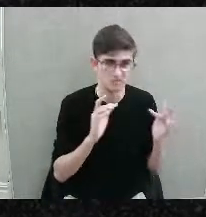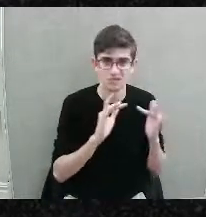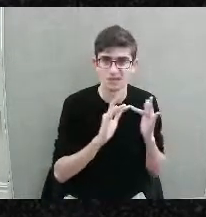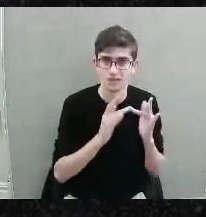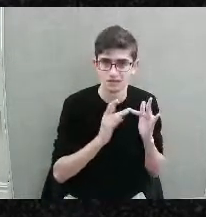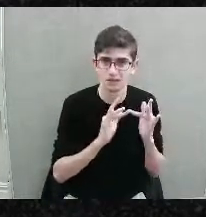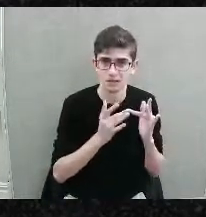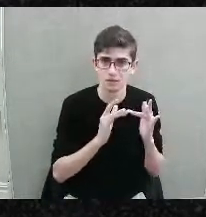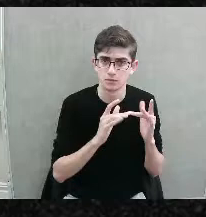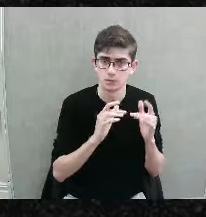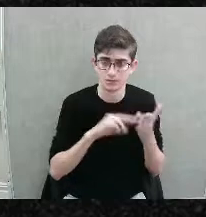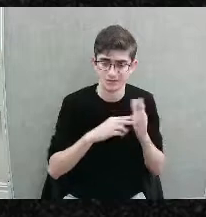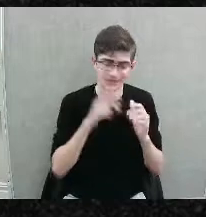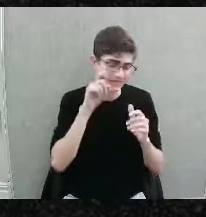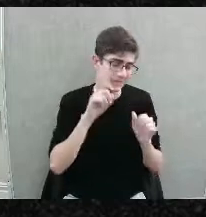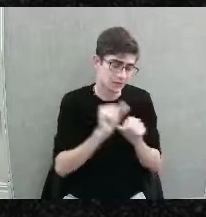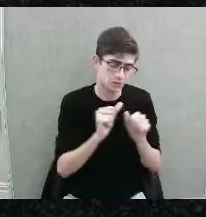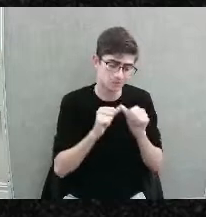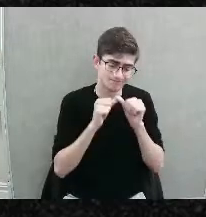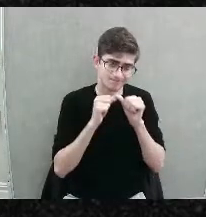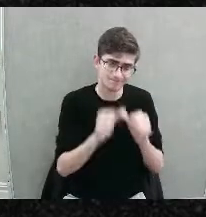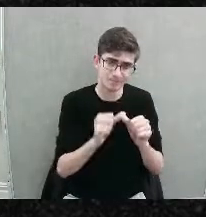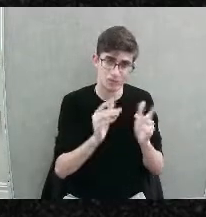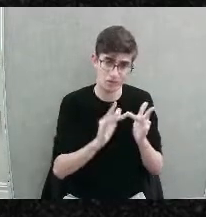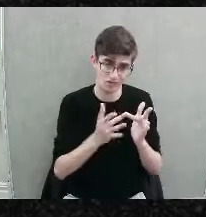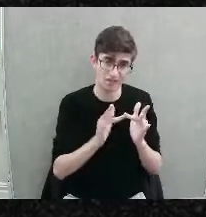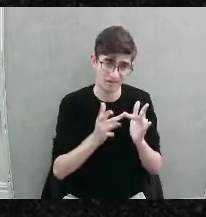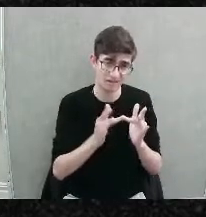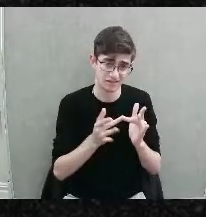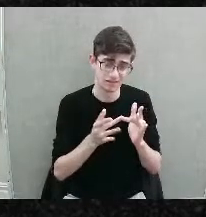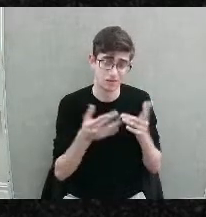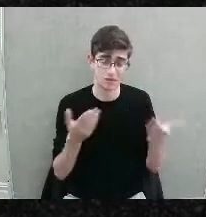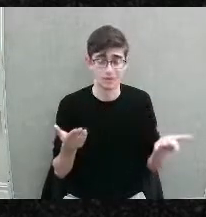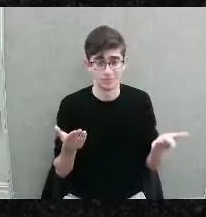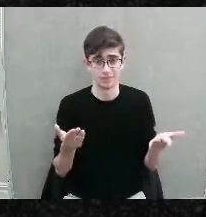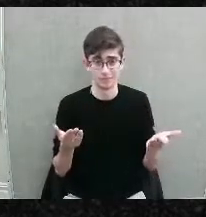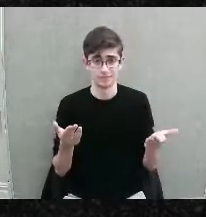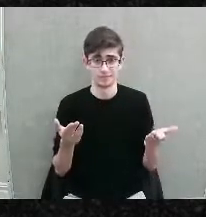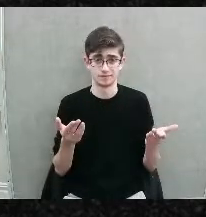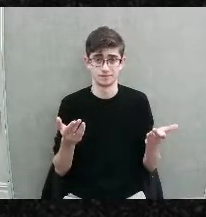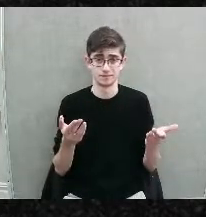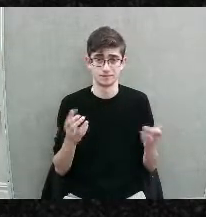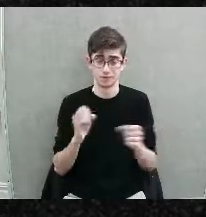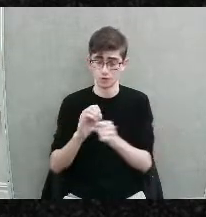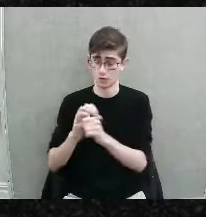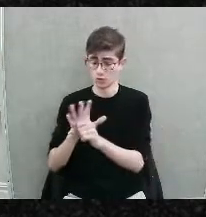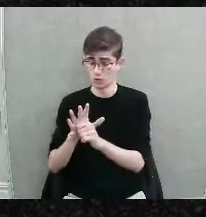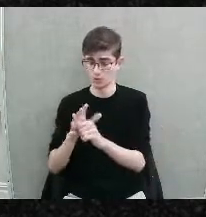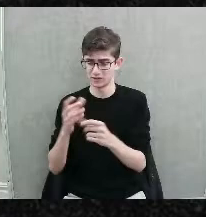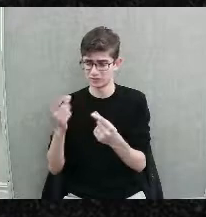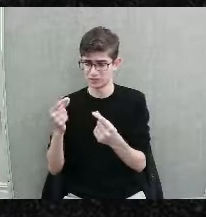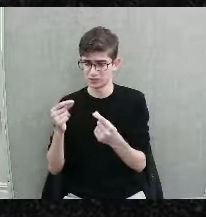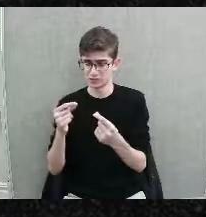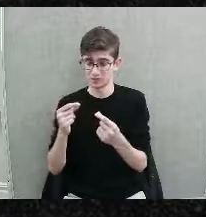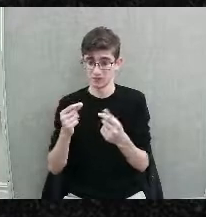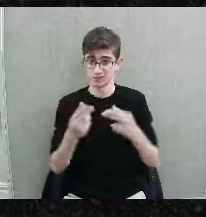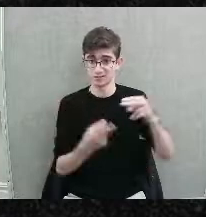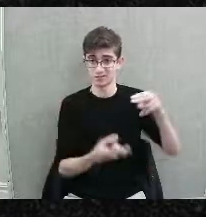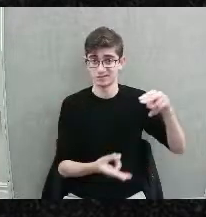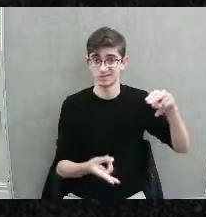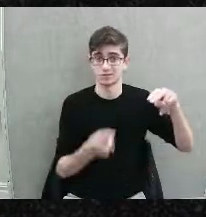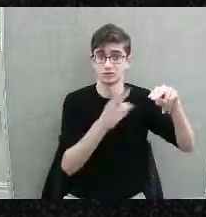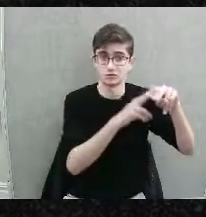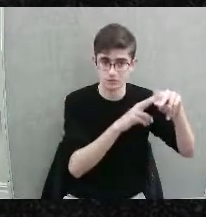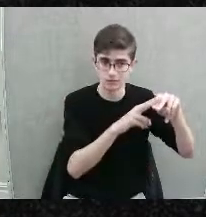to continue work as best they could. So actually, I think what COVID facilitated was some uptake into